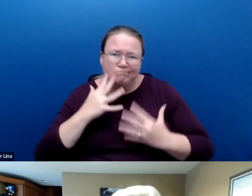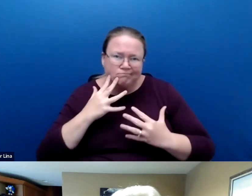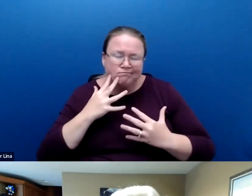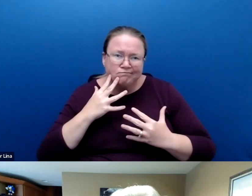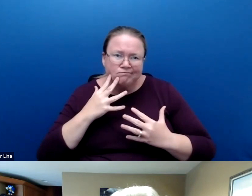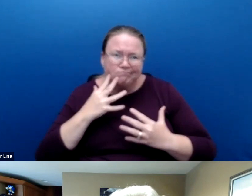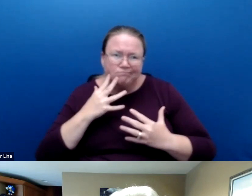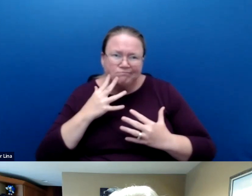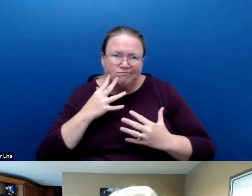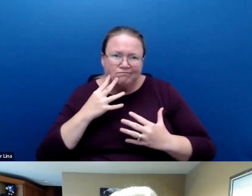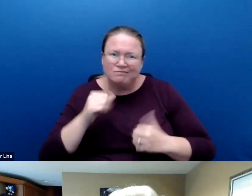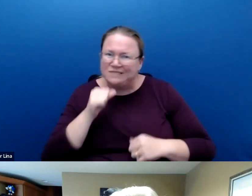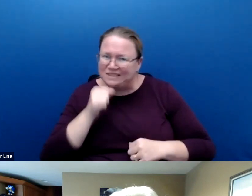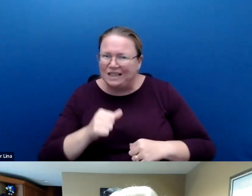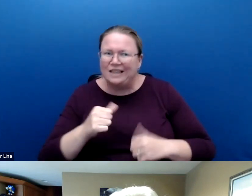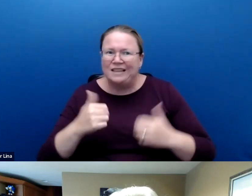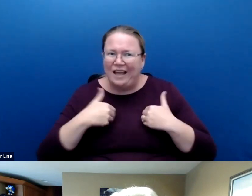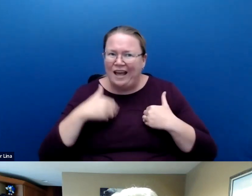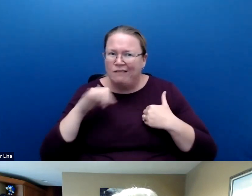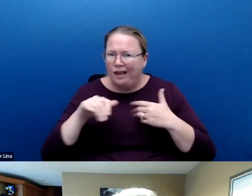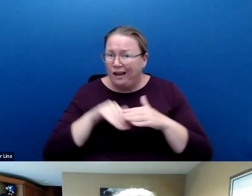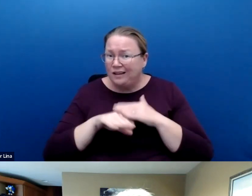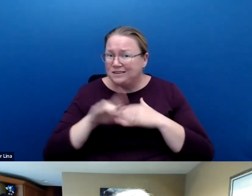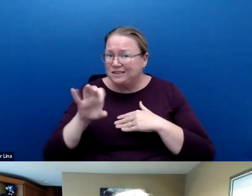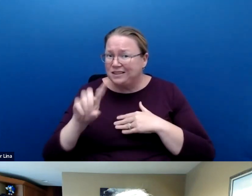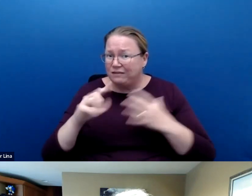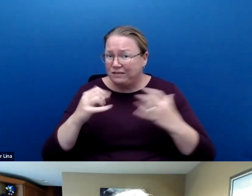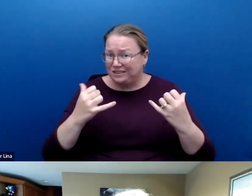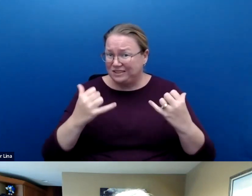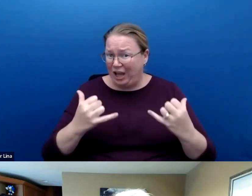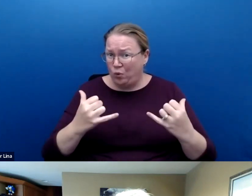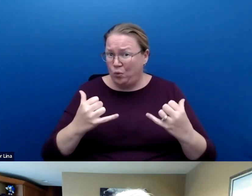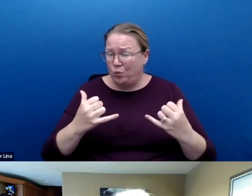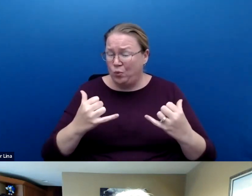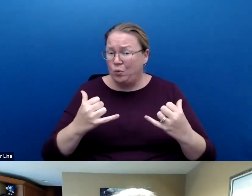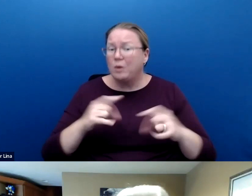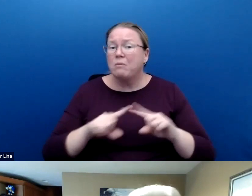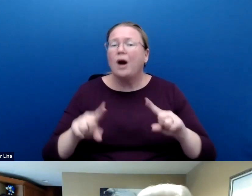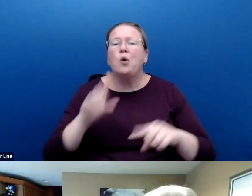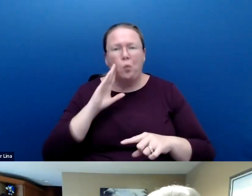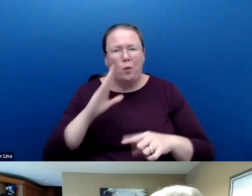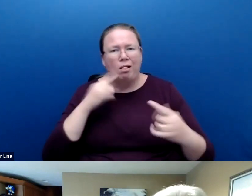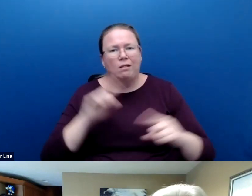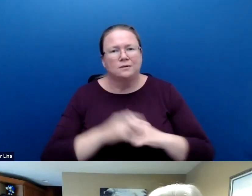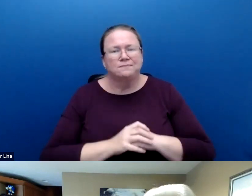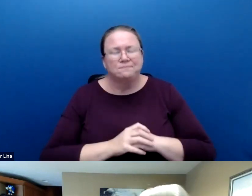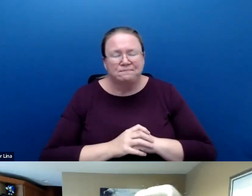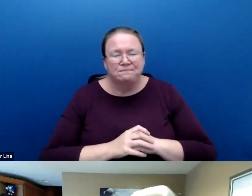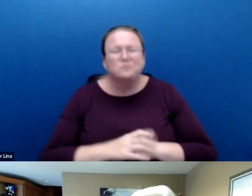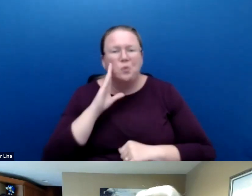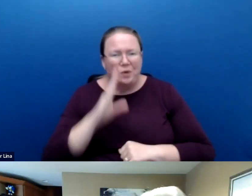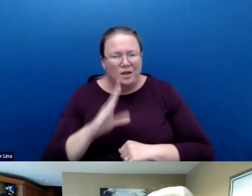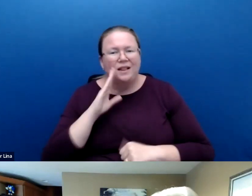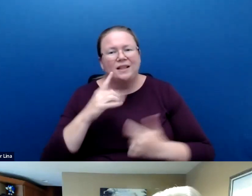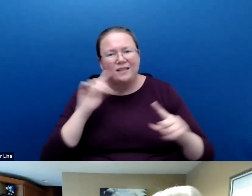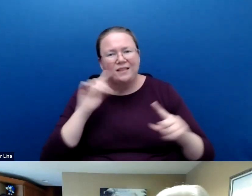unfortunately, we don't have that access to David yet, but we will get there. We will definitely